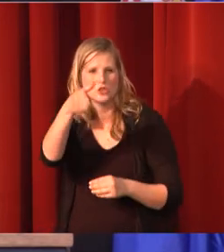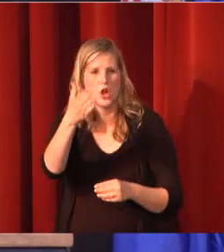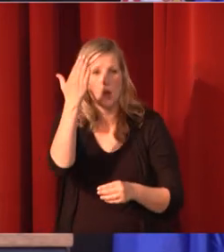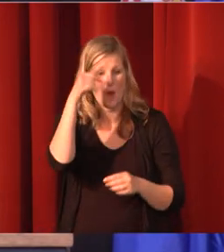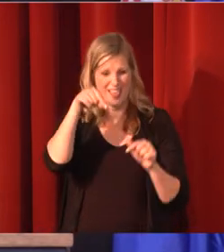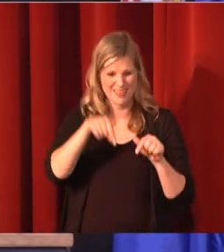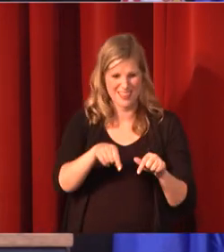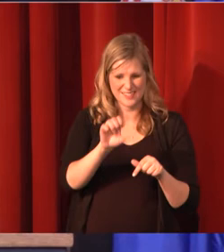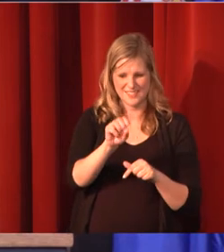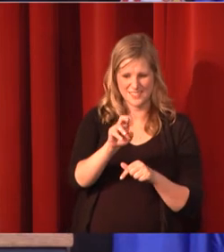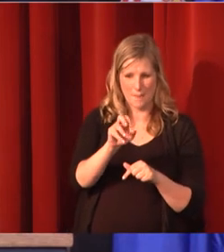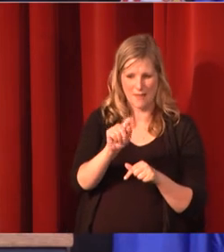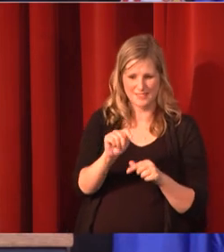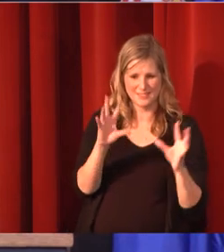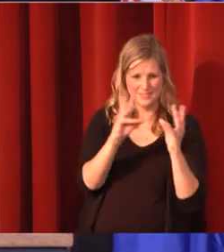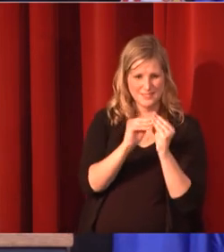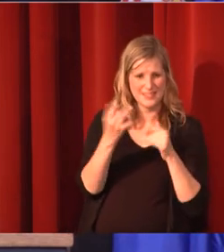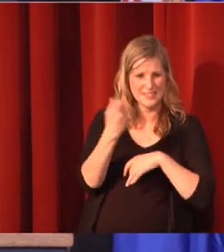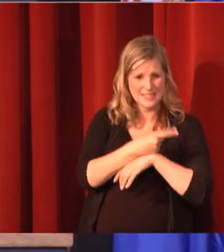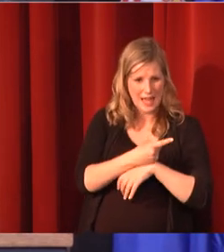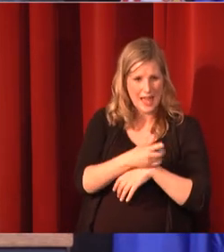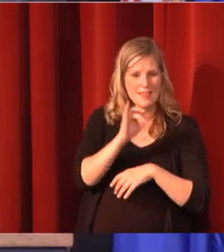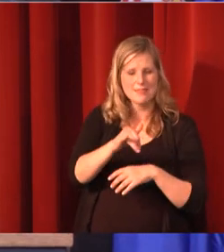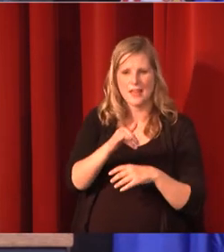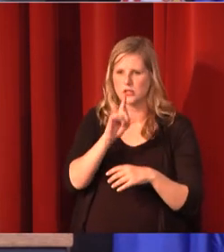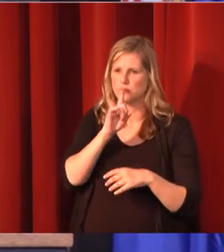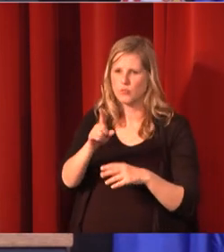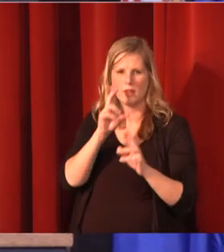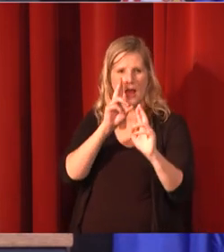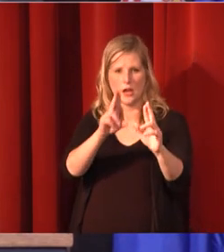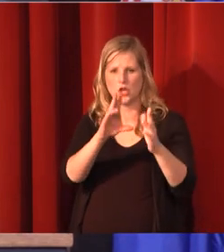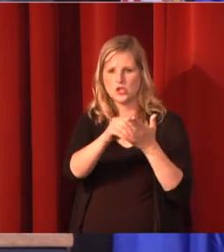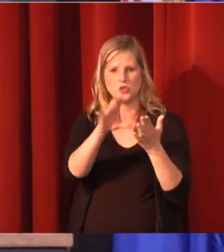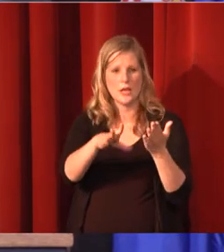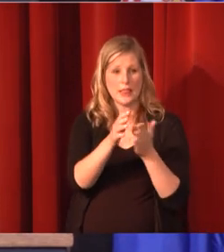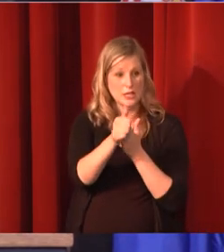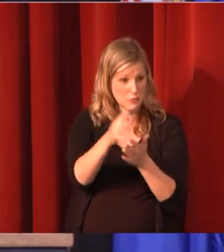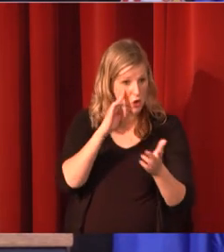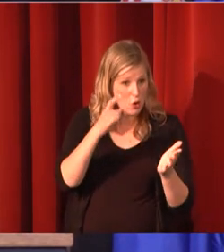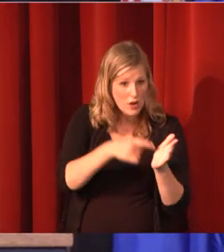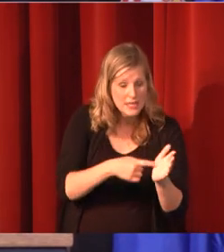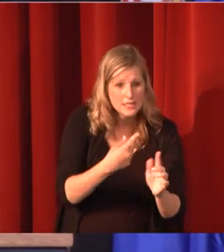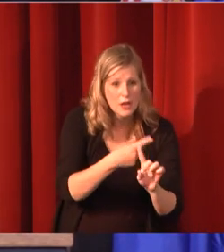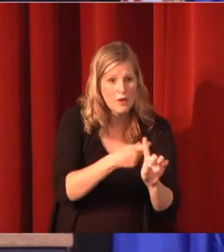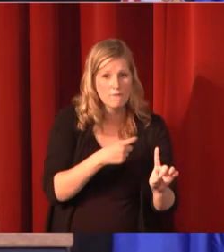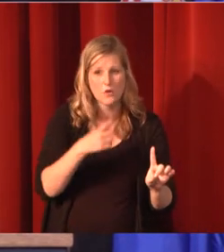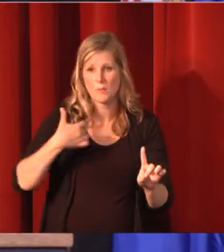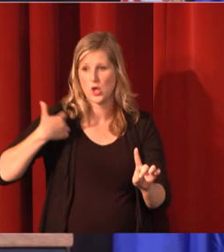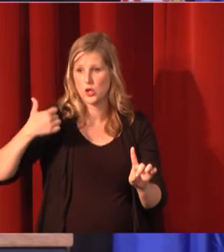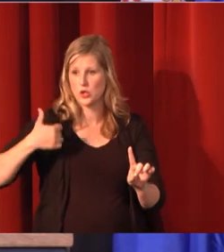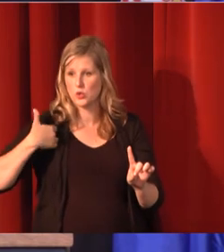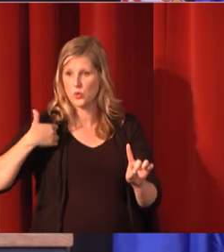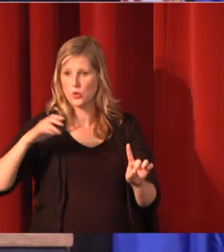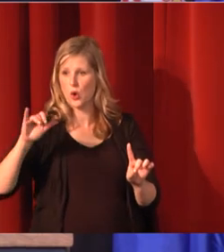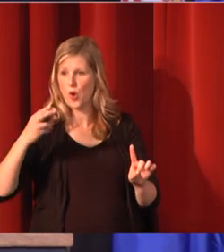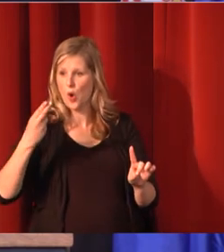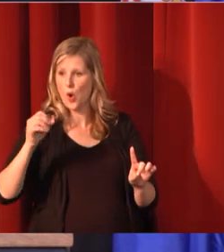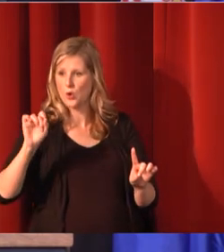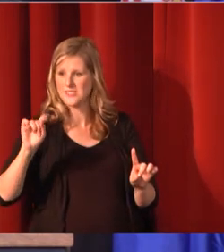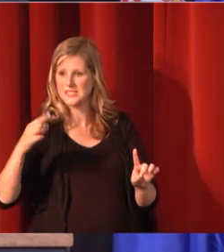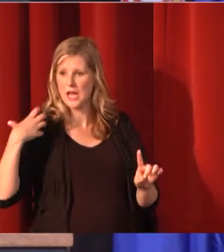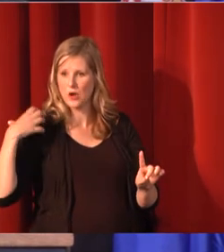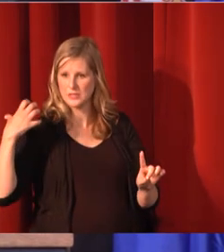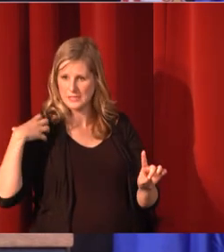summit today is a tribute to student leadership did you notice that from our youth host from st. Paul youth services outside